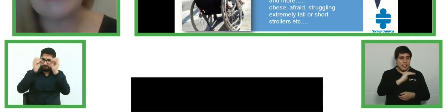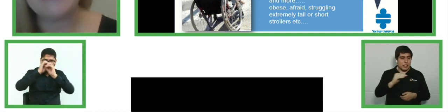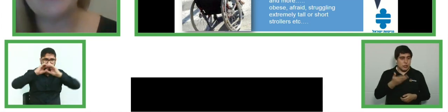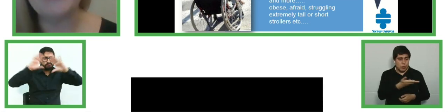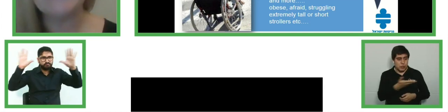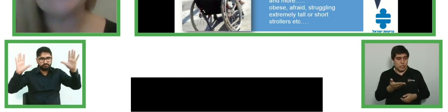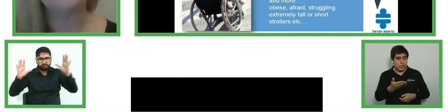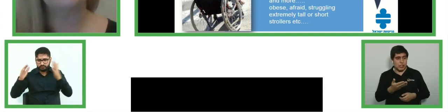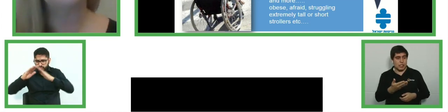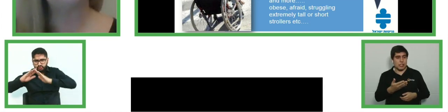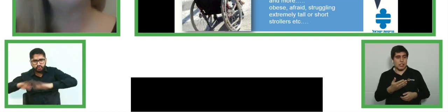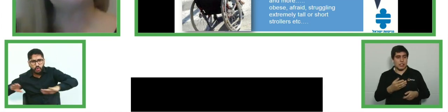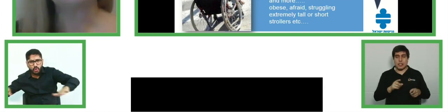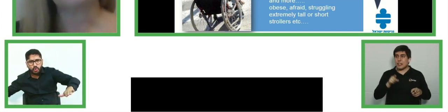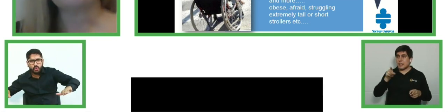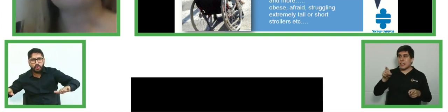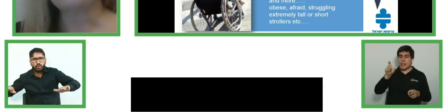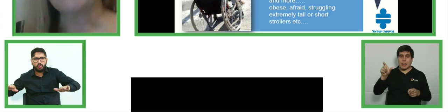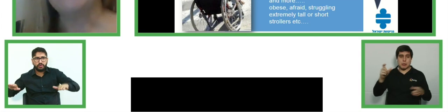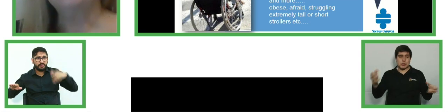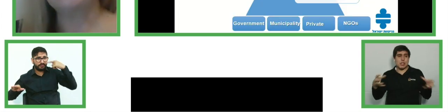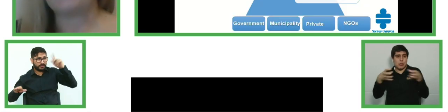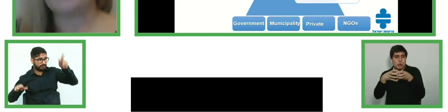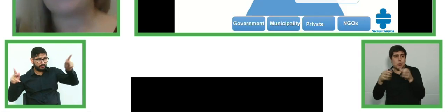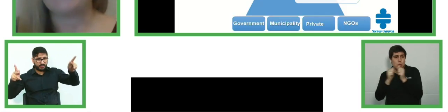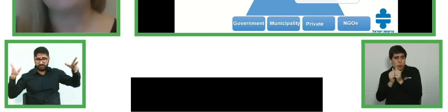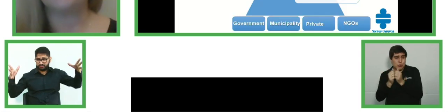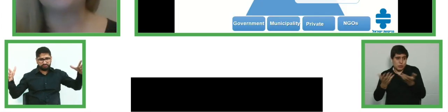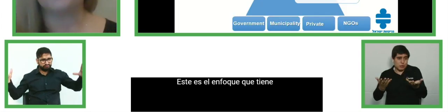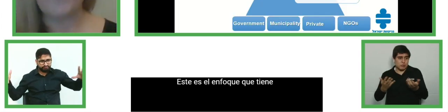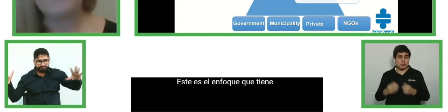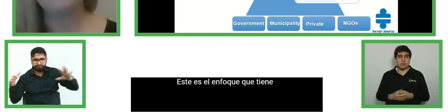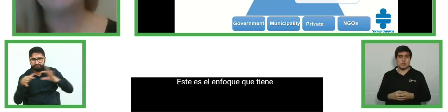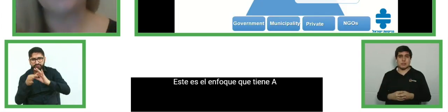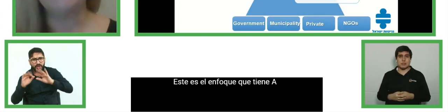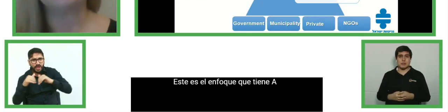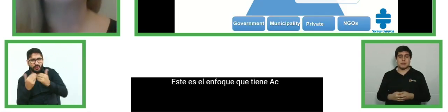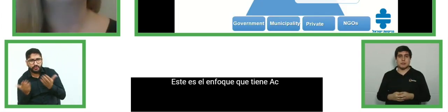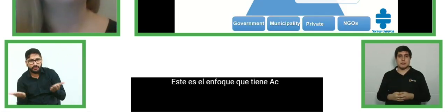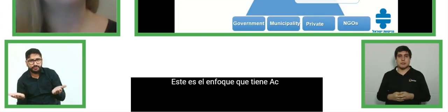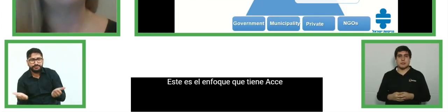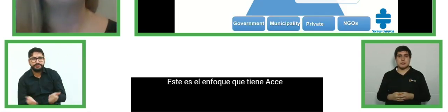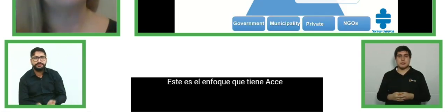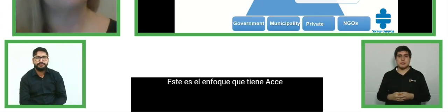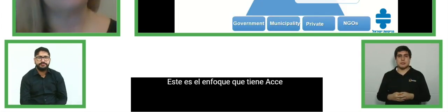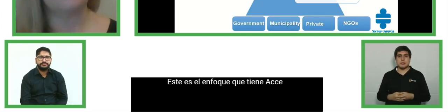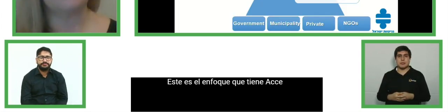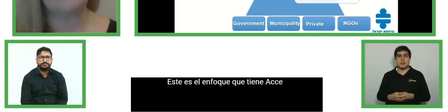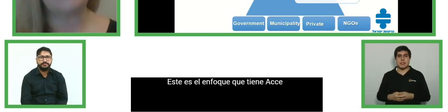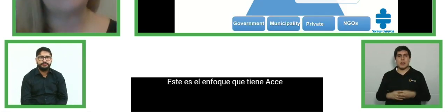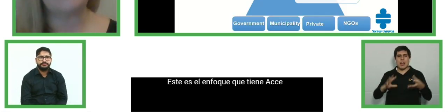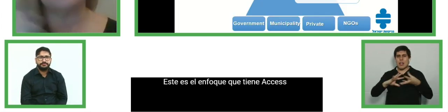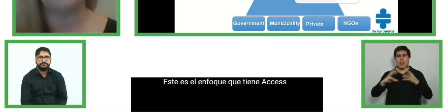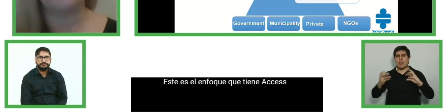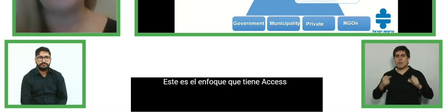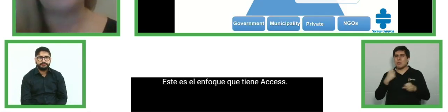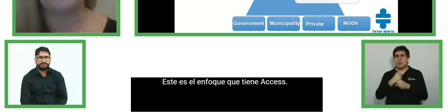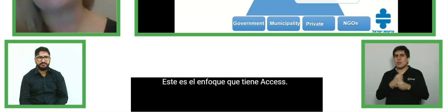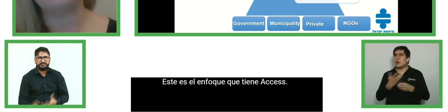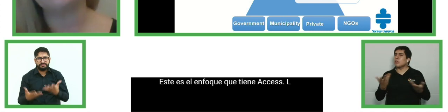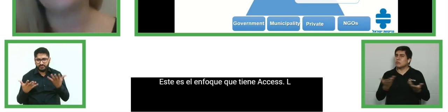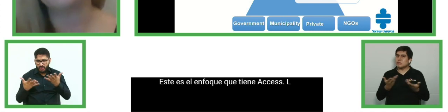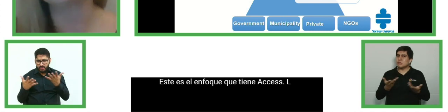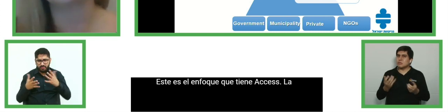Now, the way we do it, at first, when we were established, there were no laws dealing